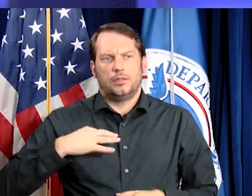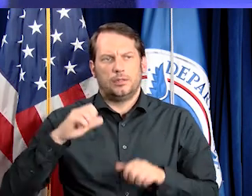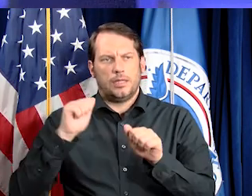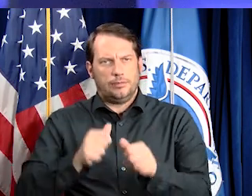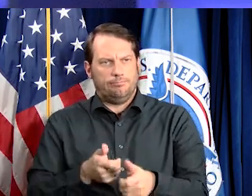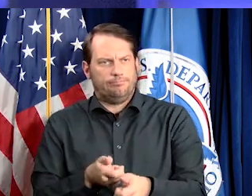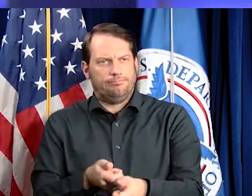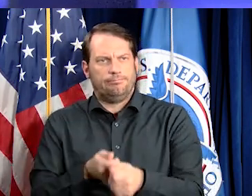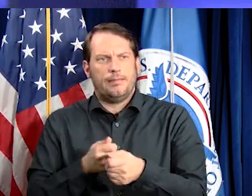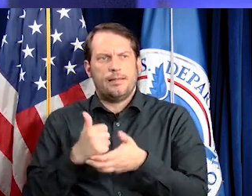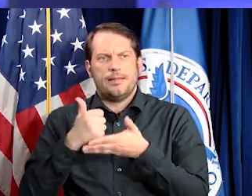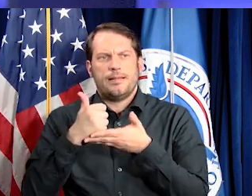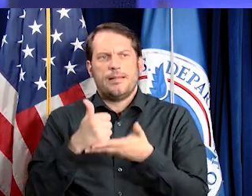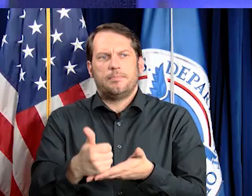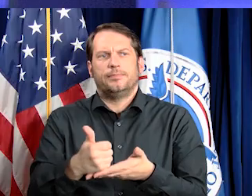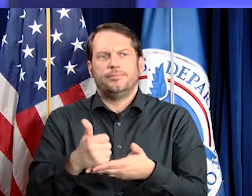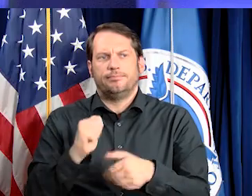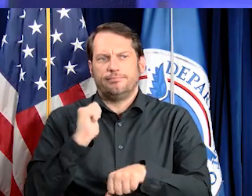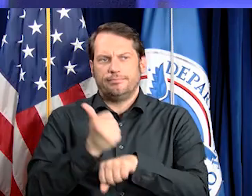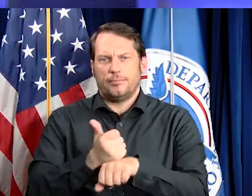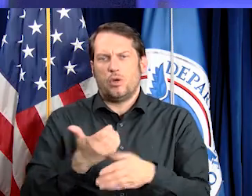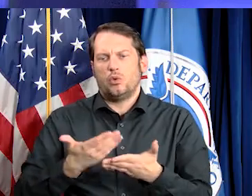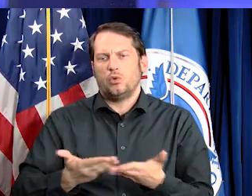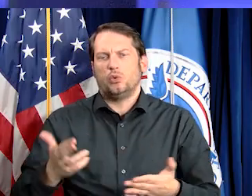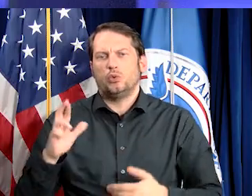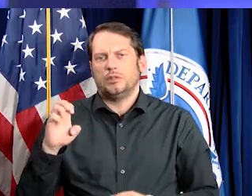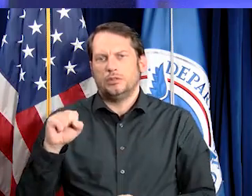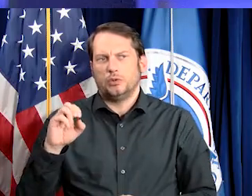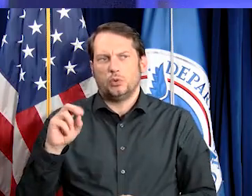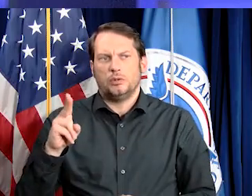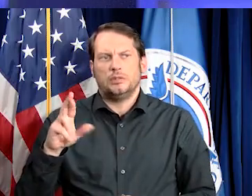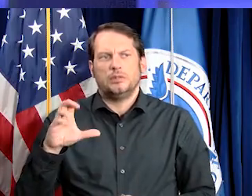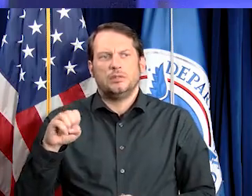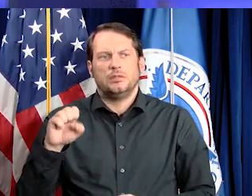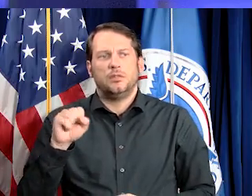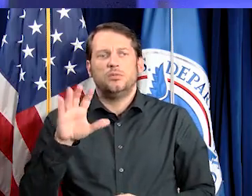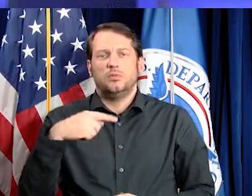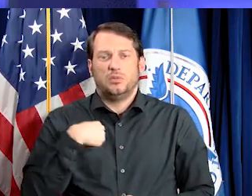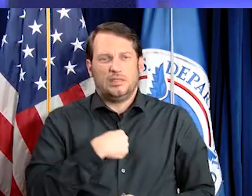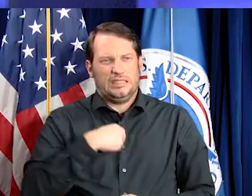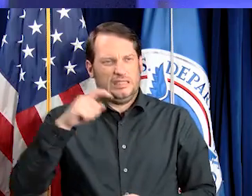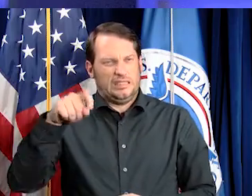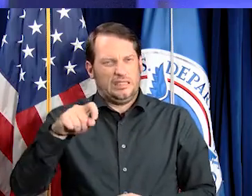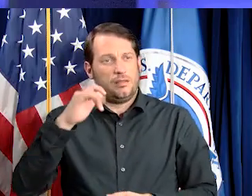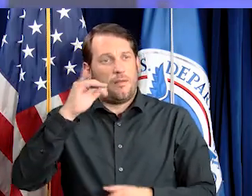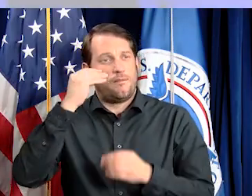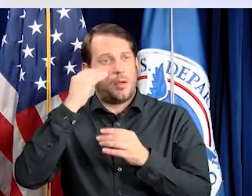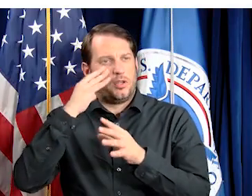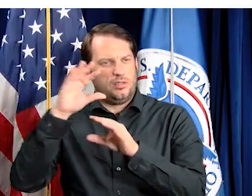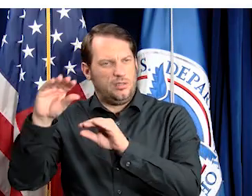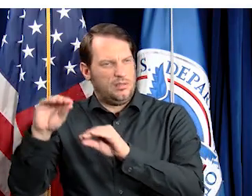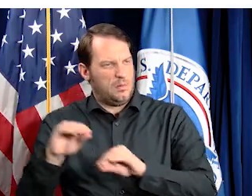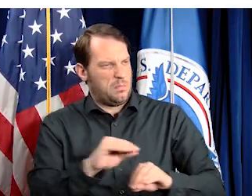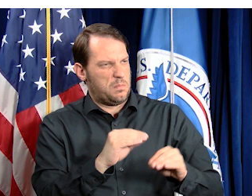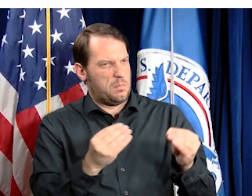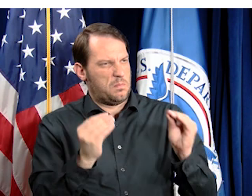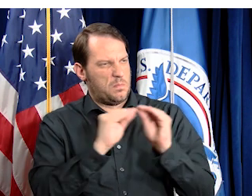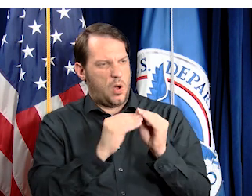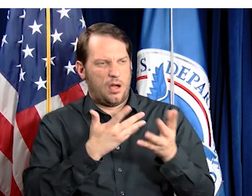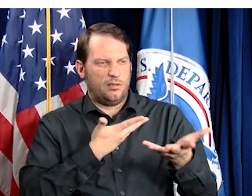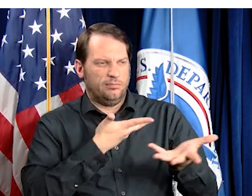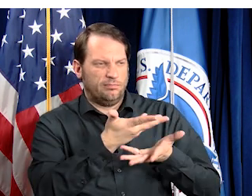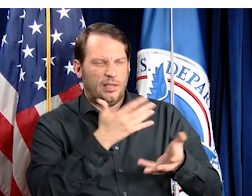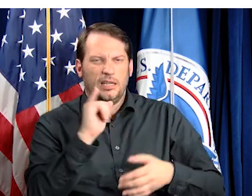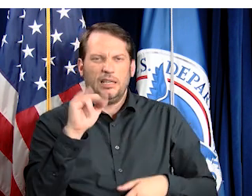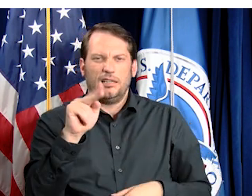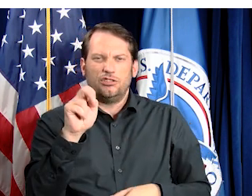have some map journals. I'm happy to share more information about that, but that is really where we need to move this information to something more interactive. Also,